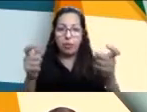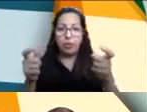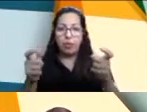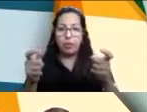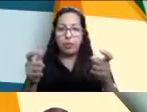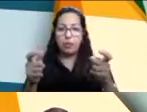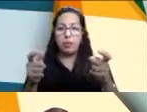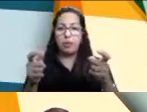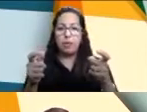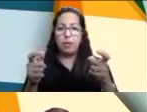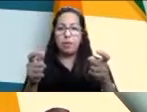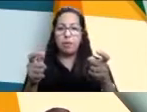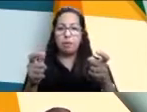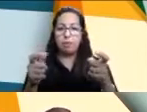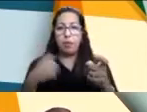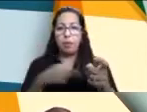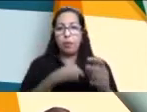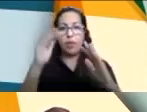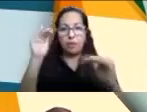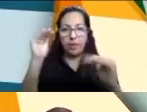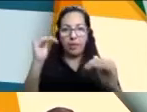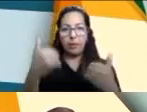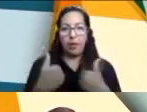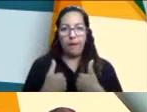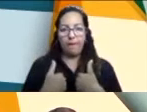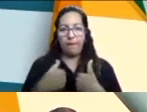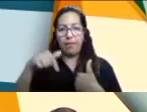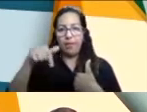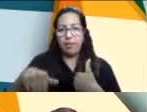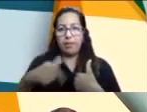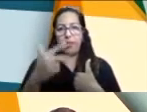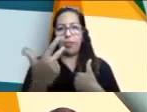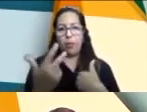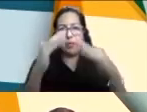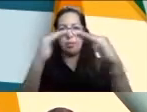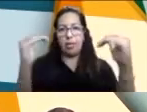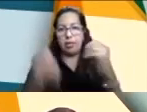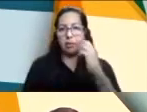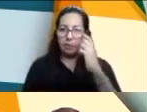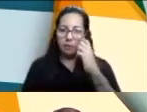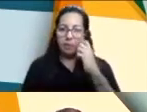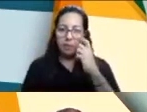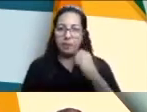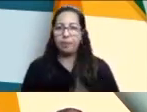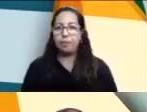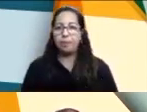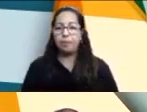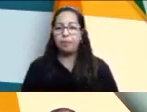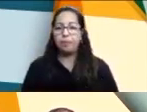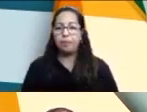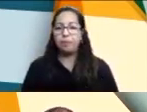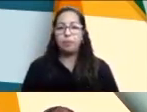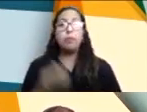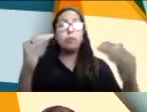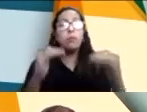management of the different tasks that are going to be that are expected to happen in these 3 tasks. So